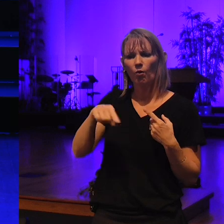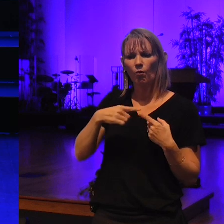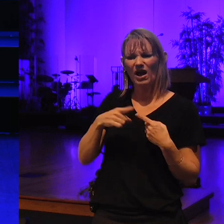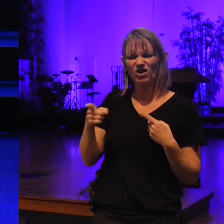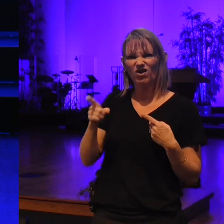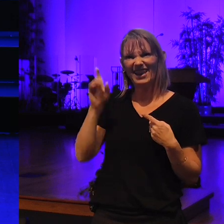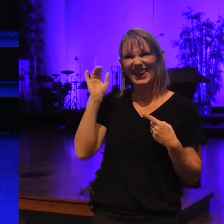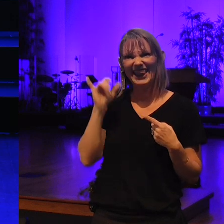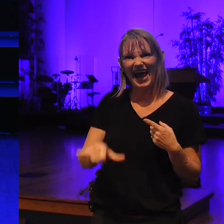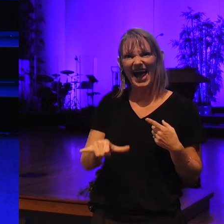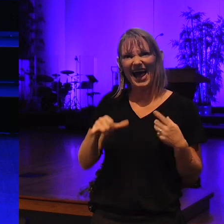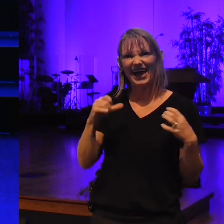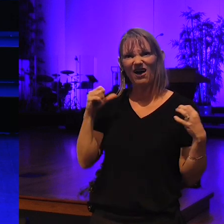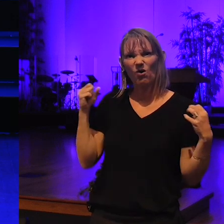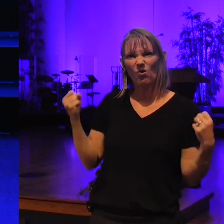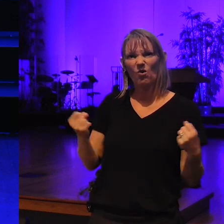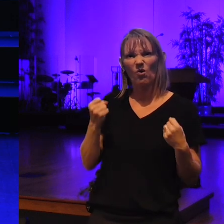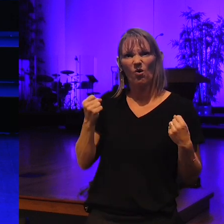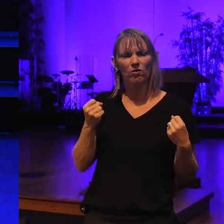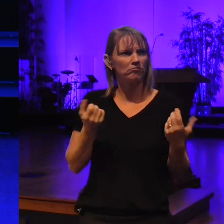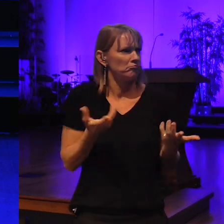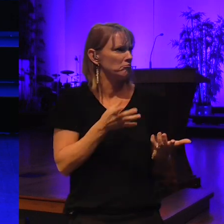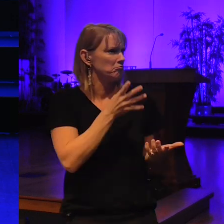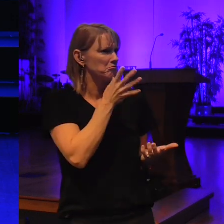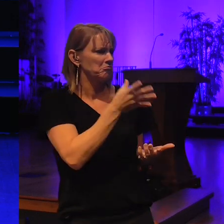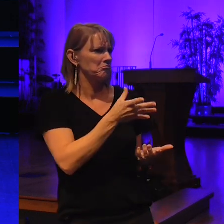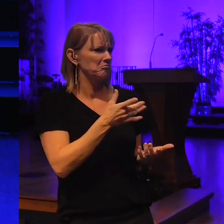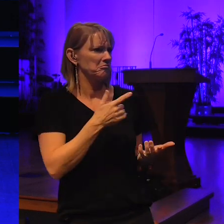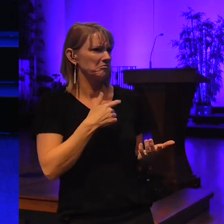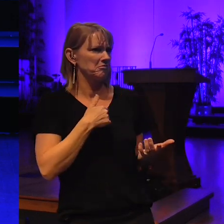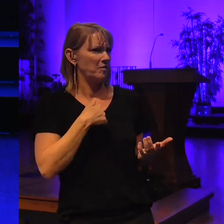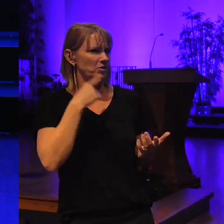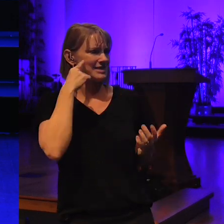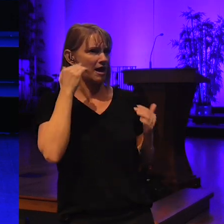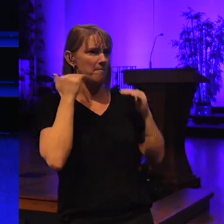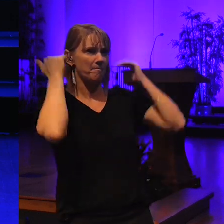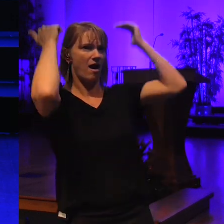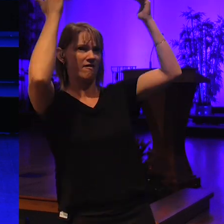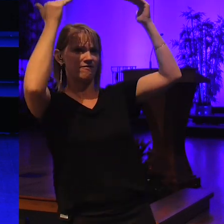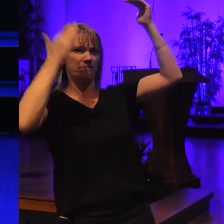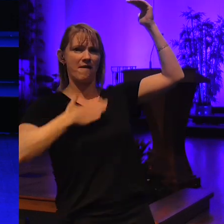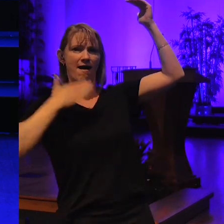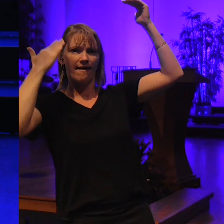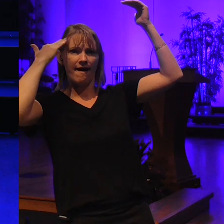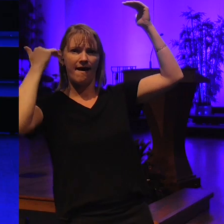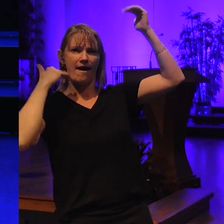that cold? He said, Grandma, I just go above my head.